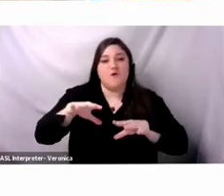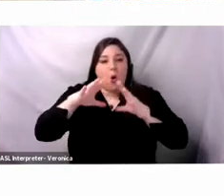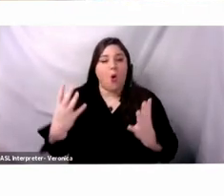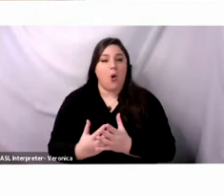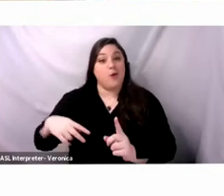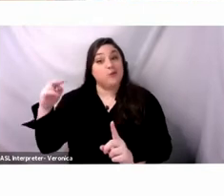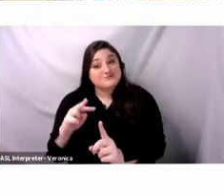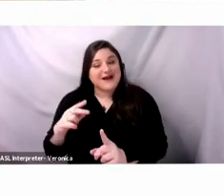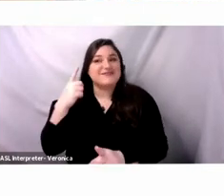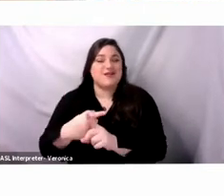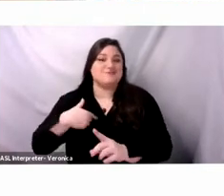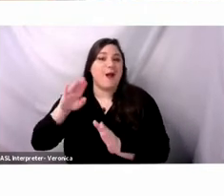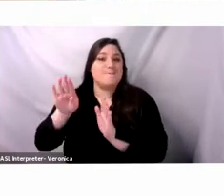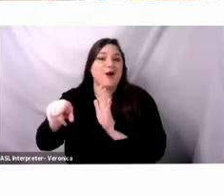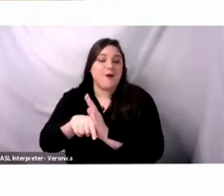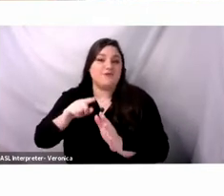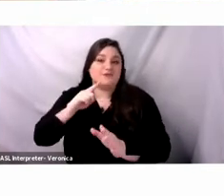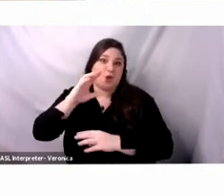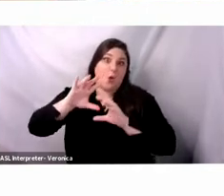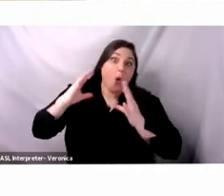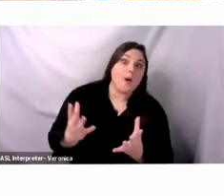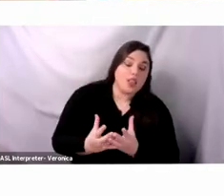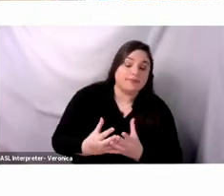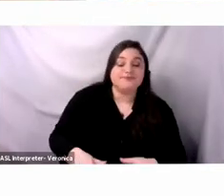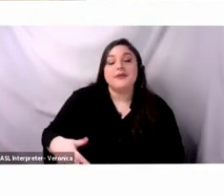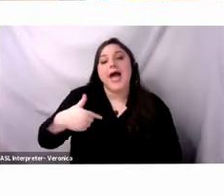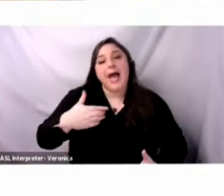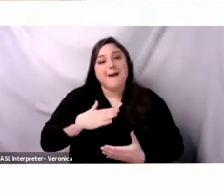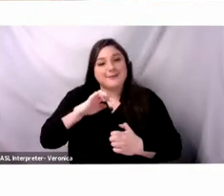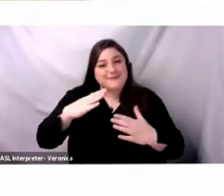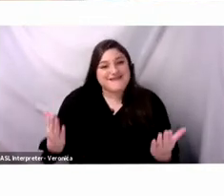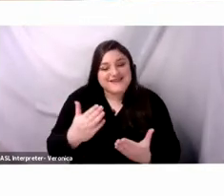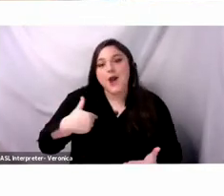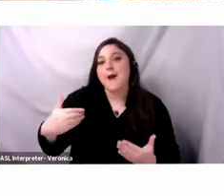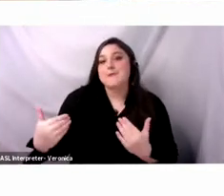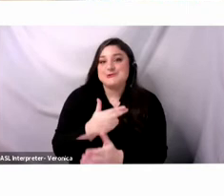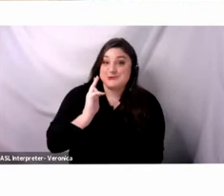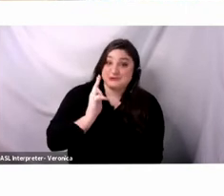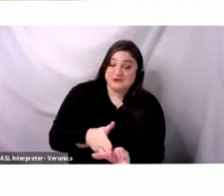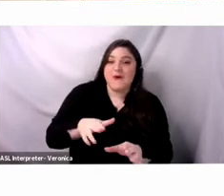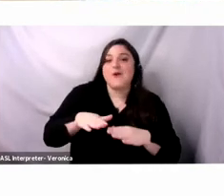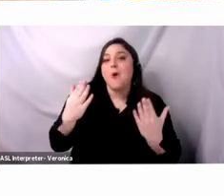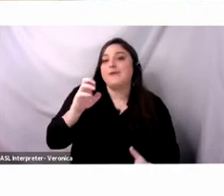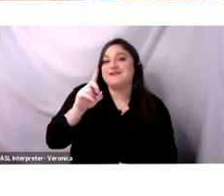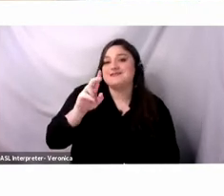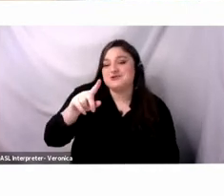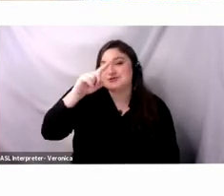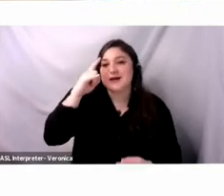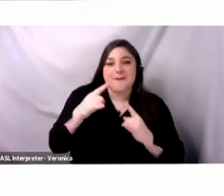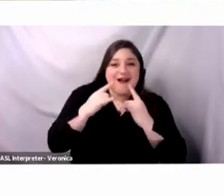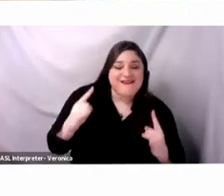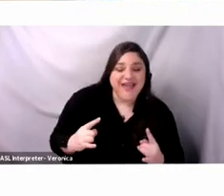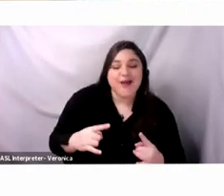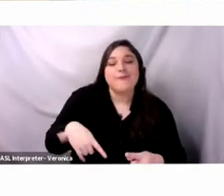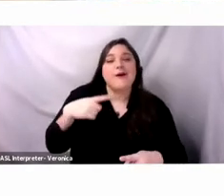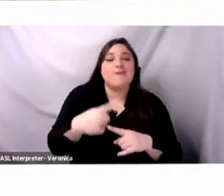well. But I'm really happy to be here. I'm a new team member with the Open Edu Summer Camp and the Open Edu series in